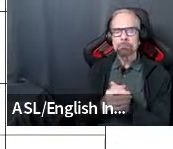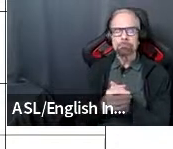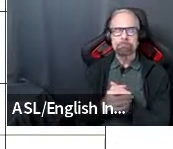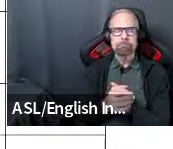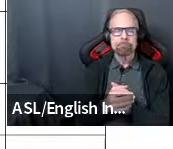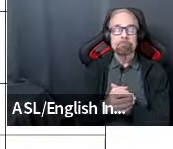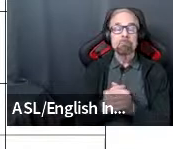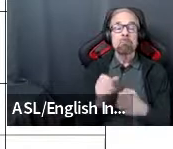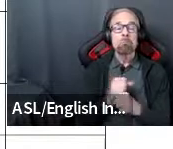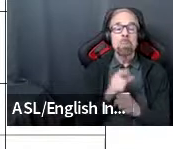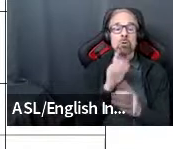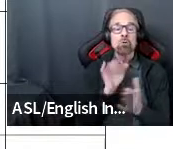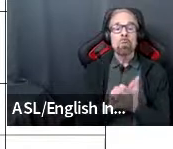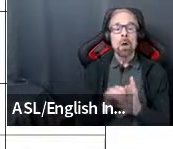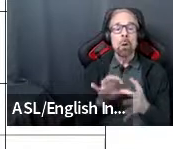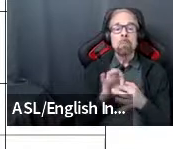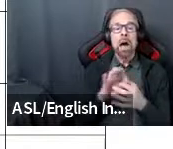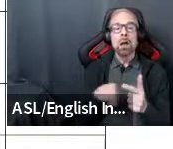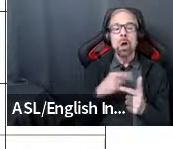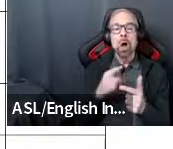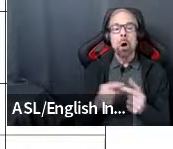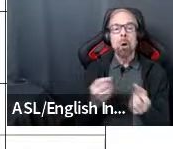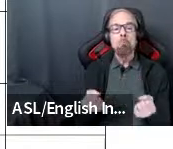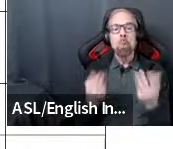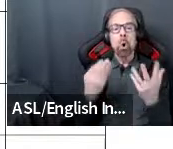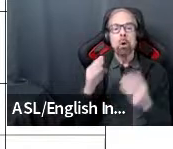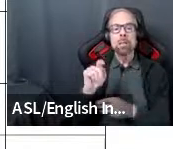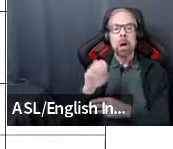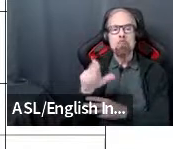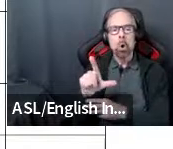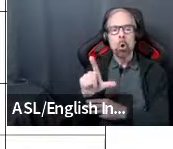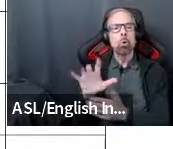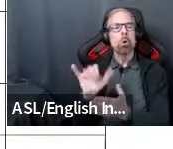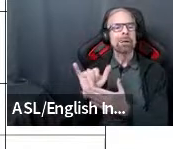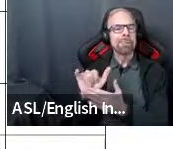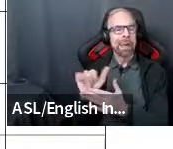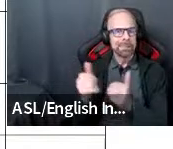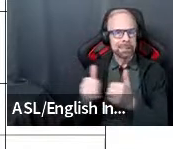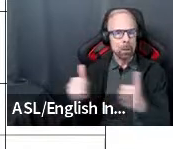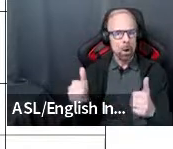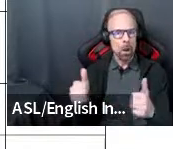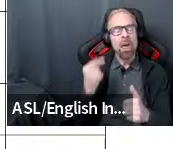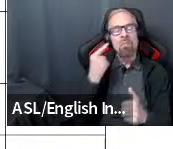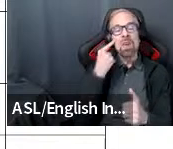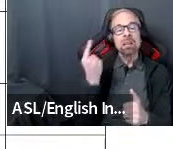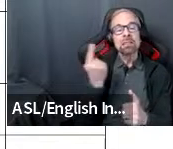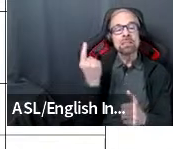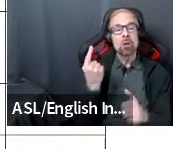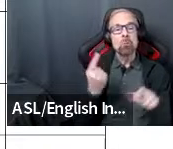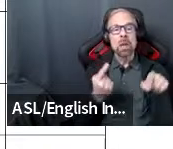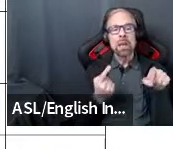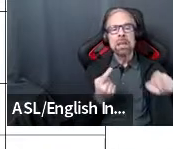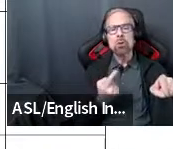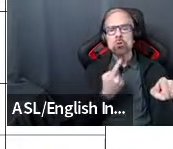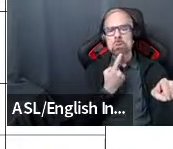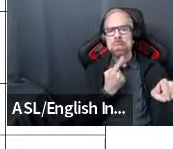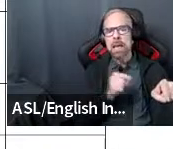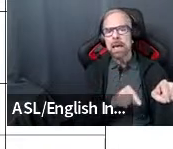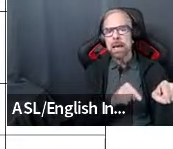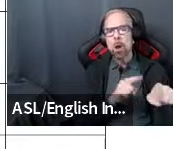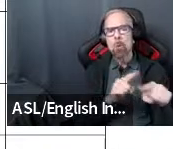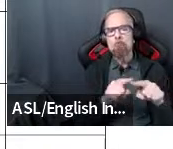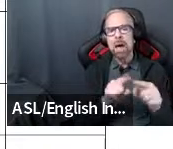make sure that it's about multimodal and that separation. I think there's something that I'm hearing you say about as